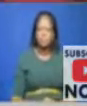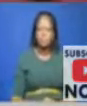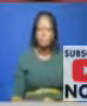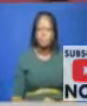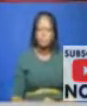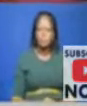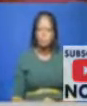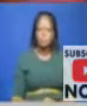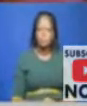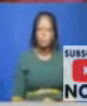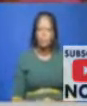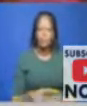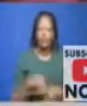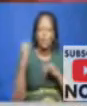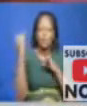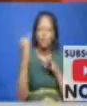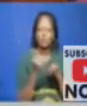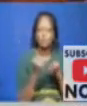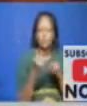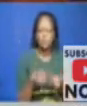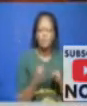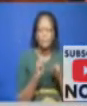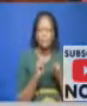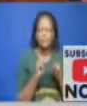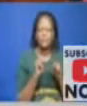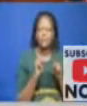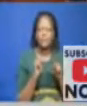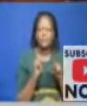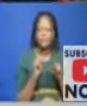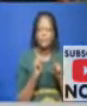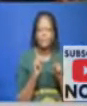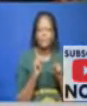We'll introduce themselves. Florence.